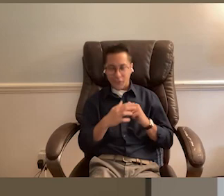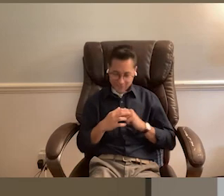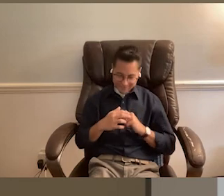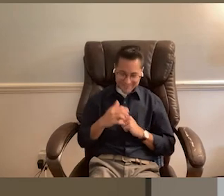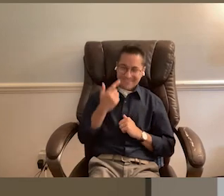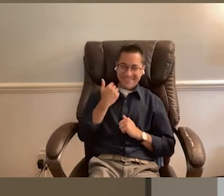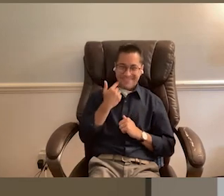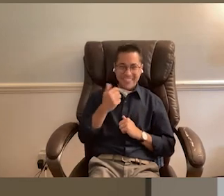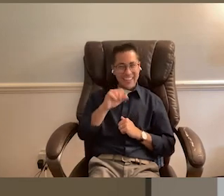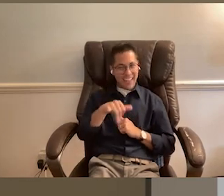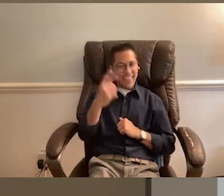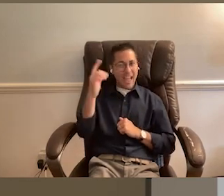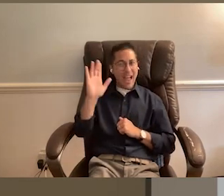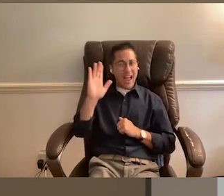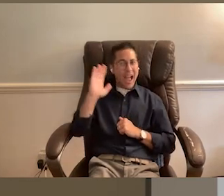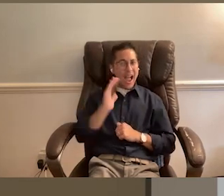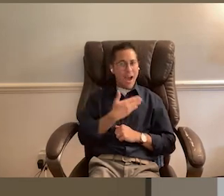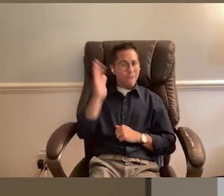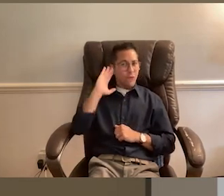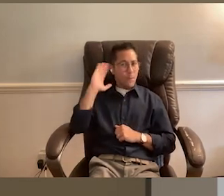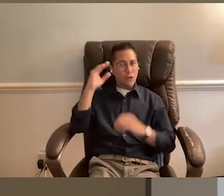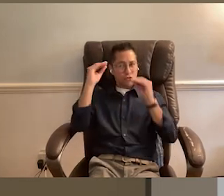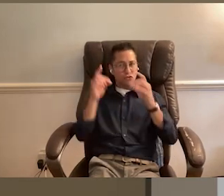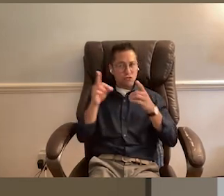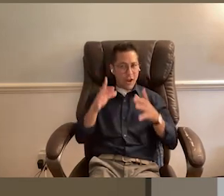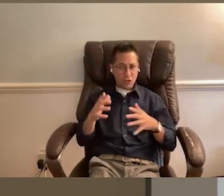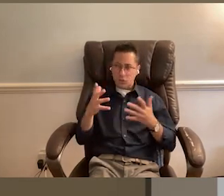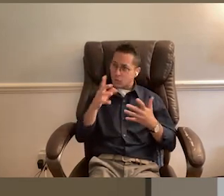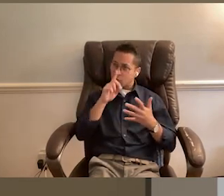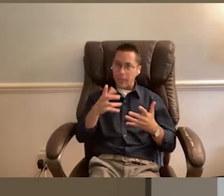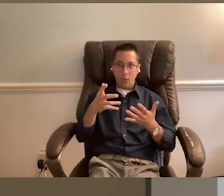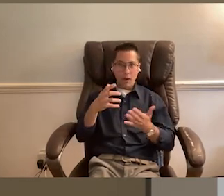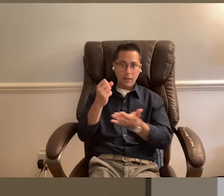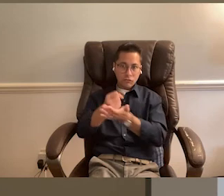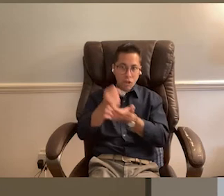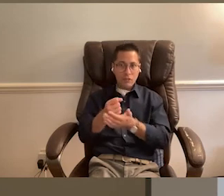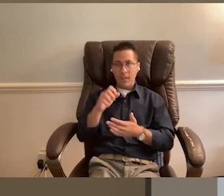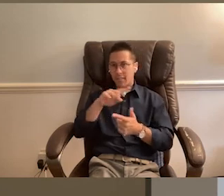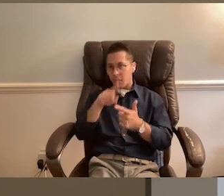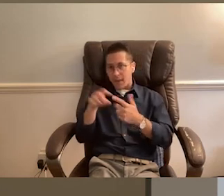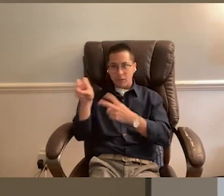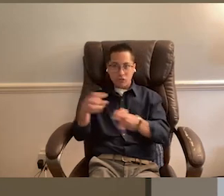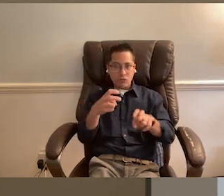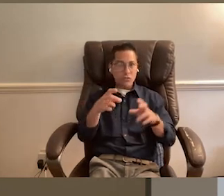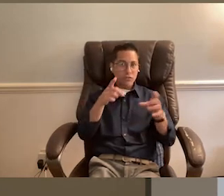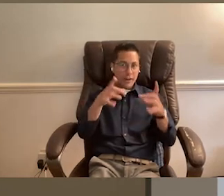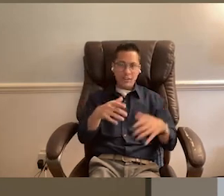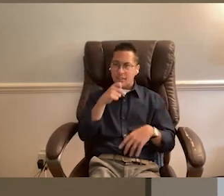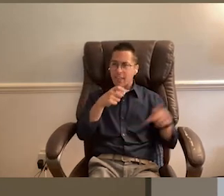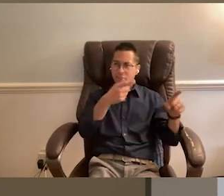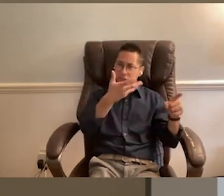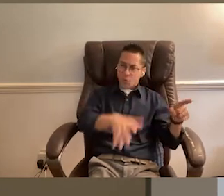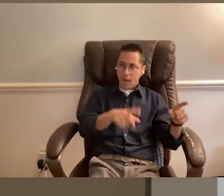every year we'll have 1 or 2 students who have not yet completed the 4 years intended to, and then can't get the money together for that last year. So I'd love to be able